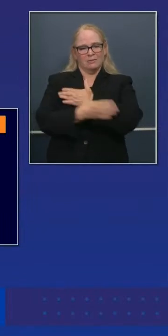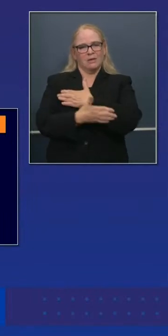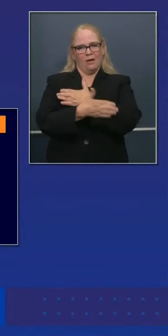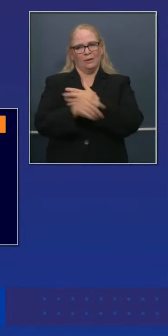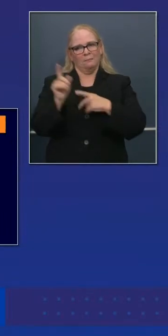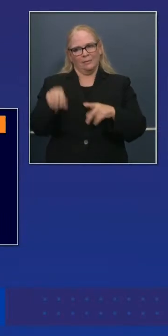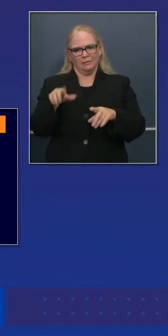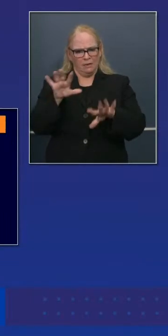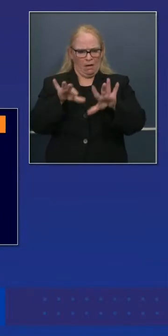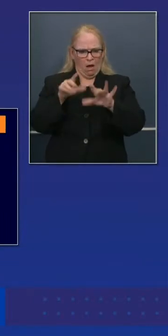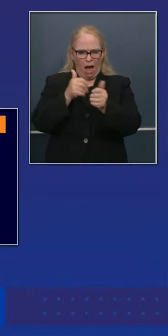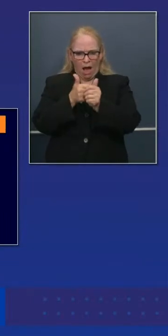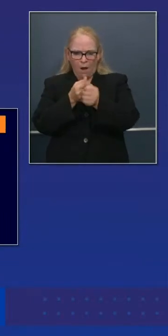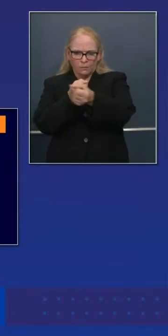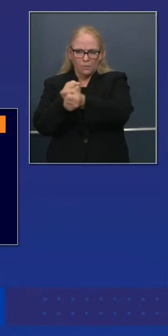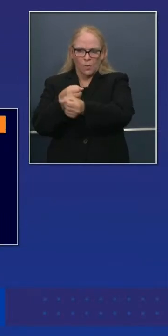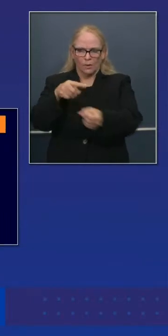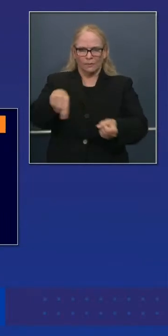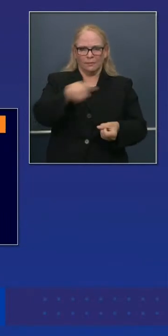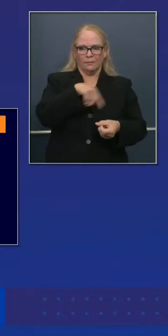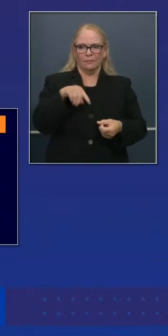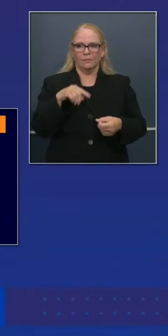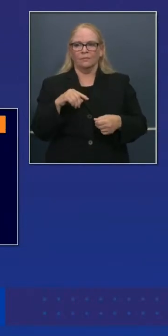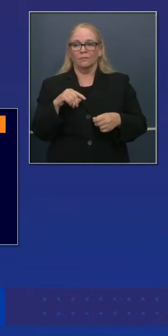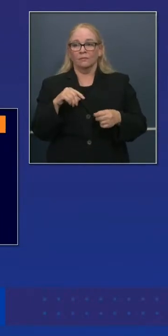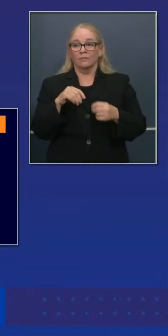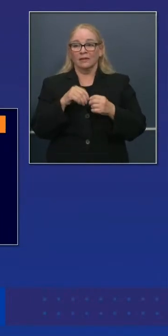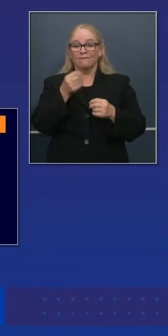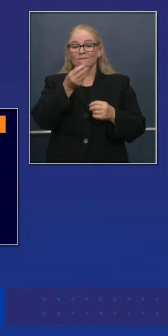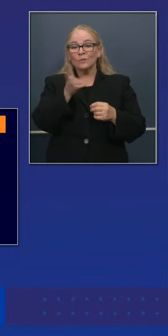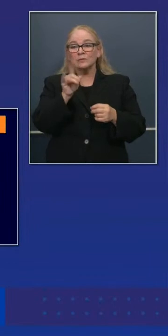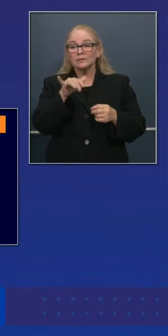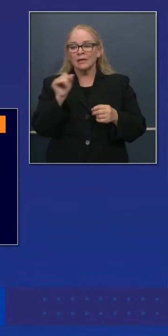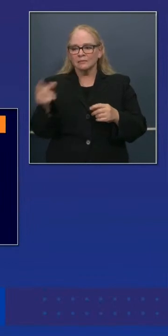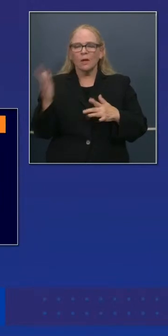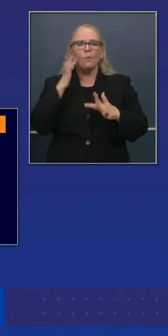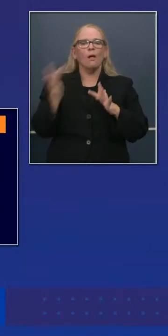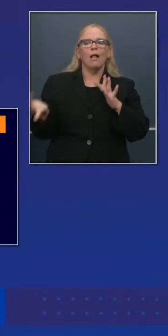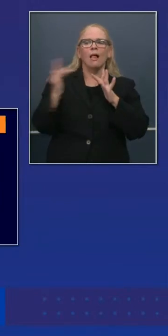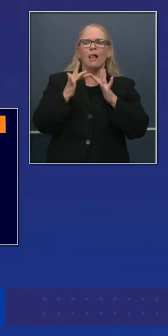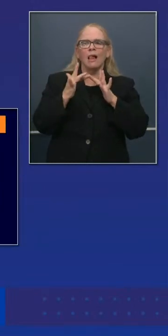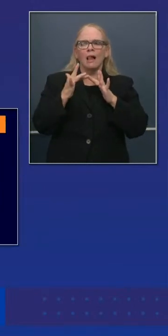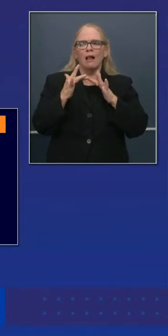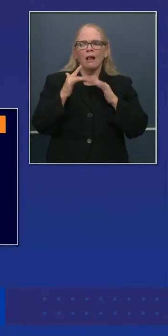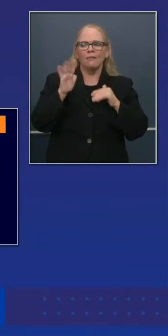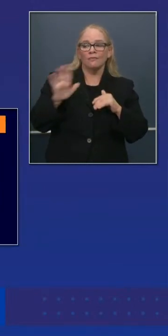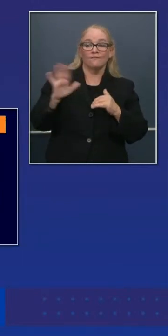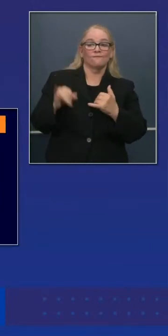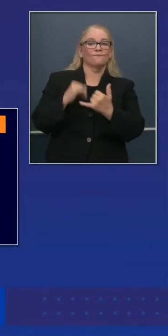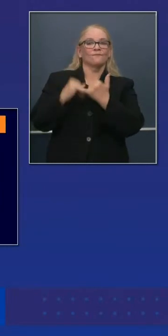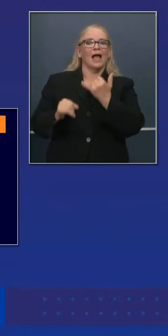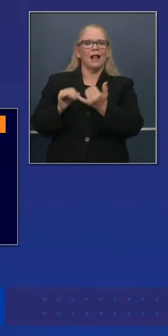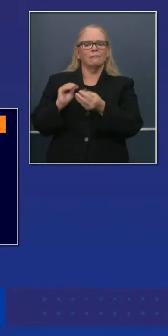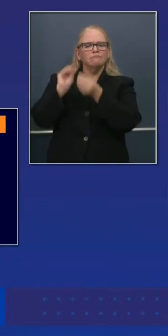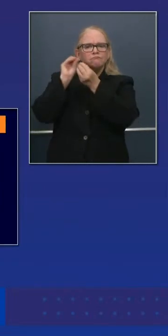state over the next handful of days and become part of our final case count. I just want to take a